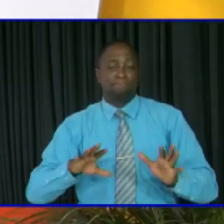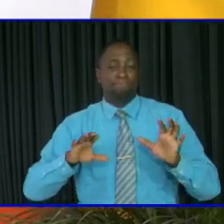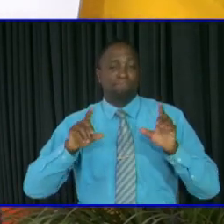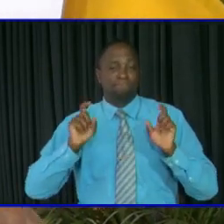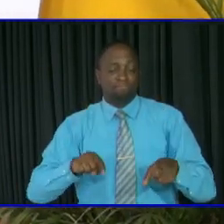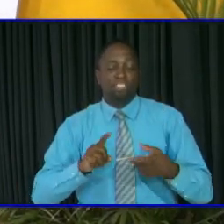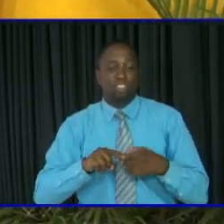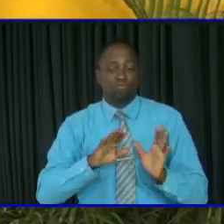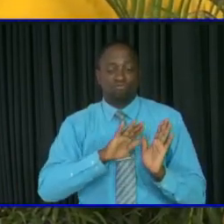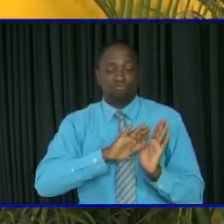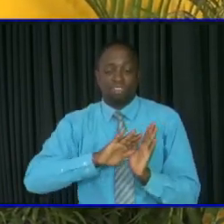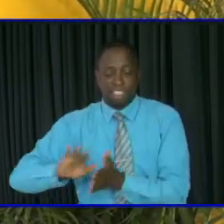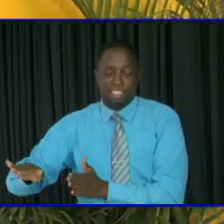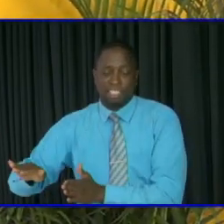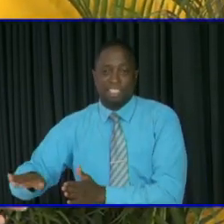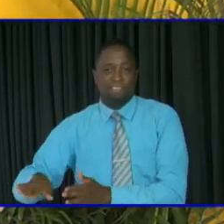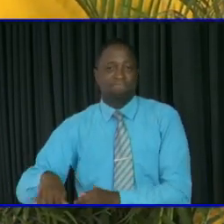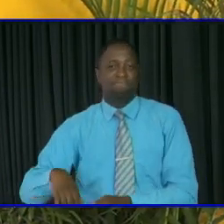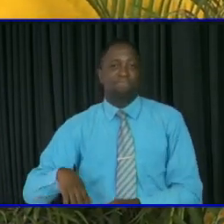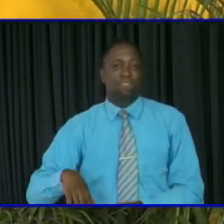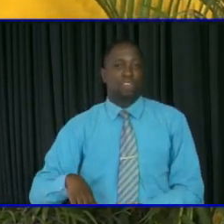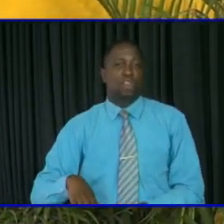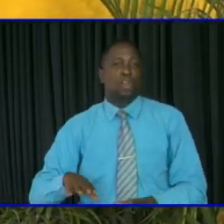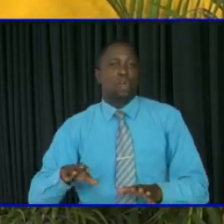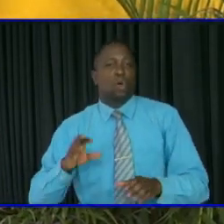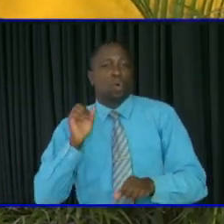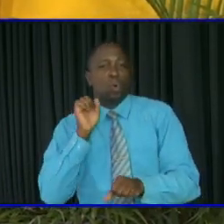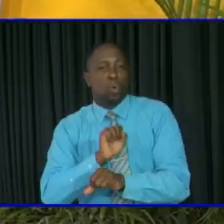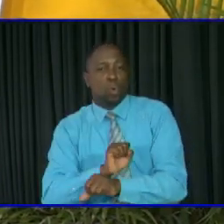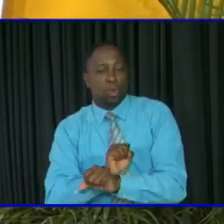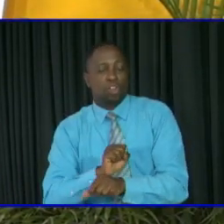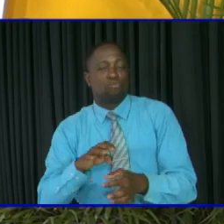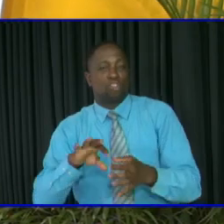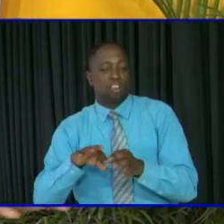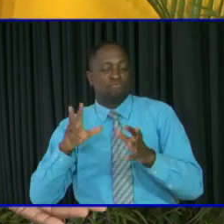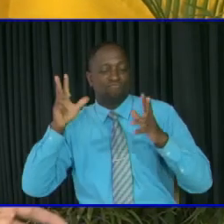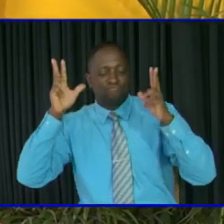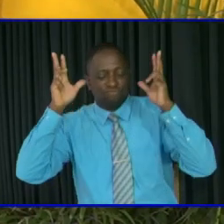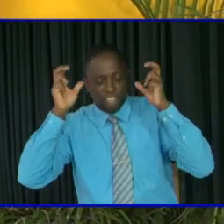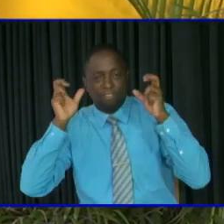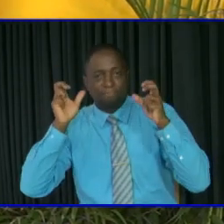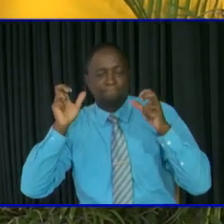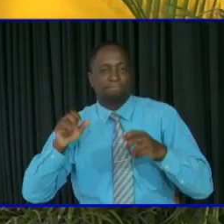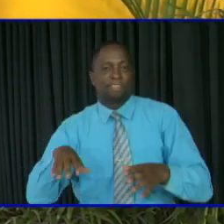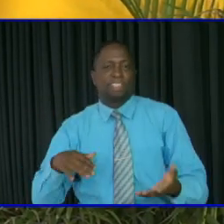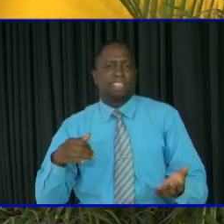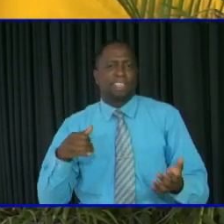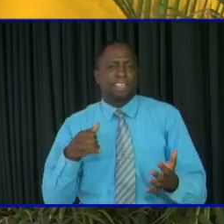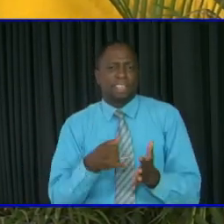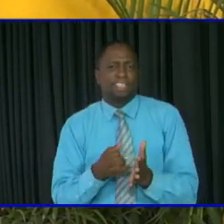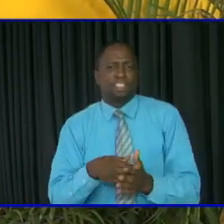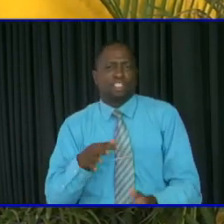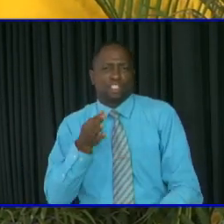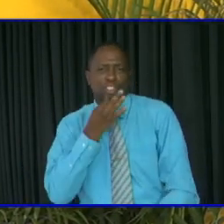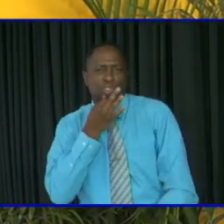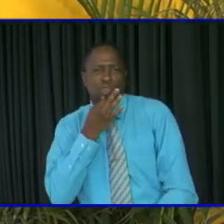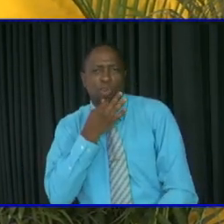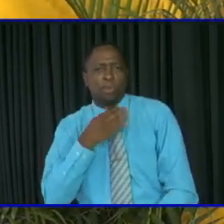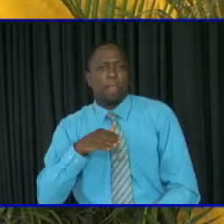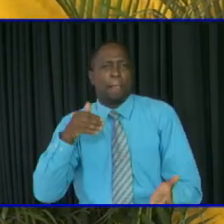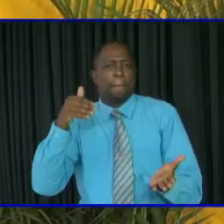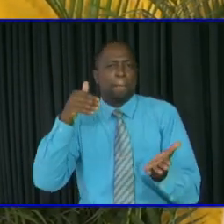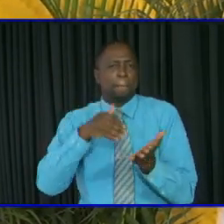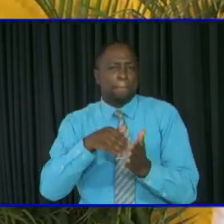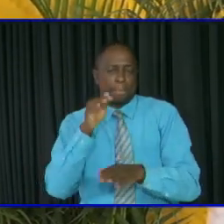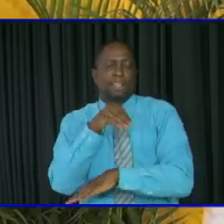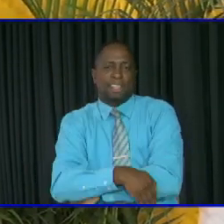of darkness. It is late time. It is approaching midnight. And the cry will soon be